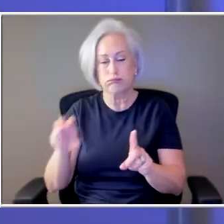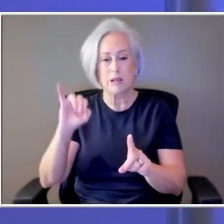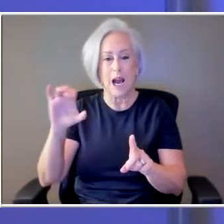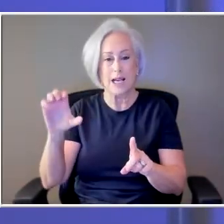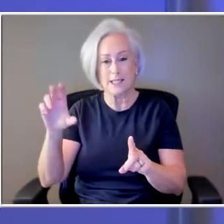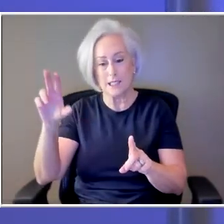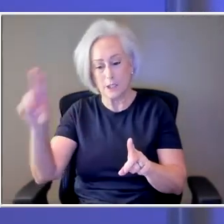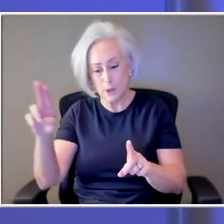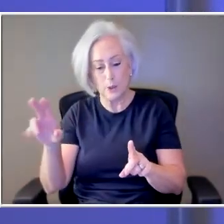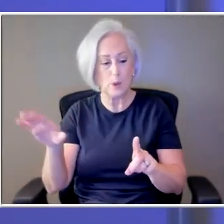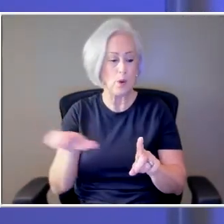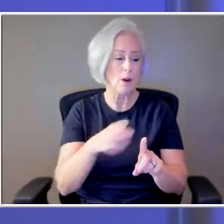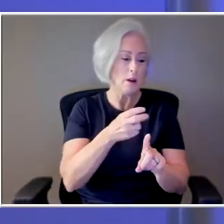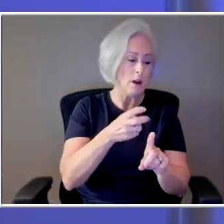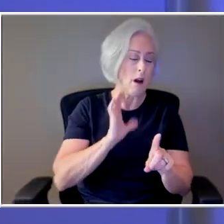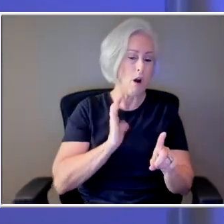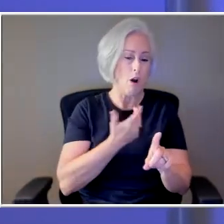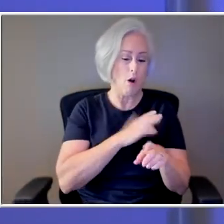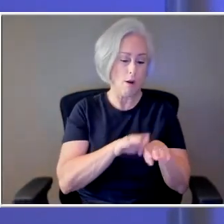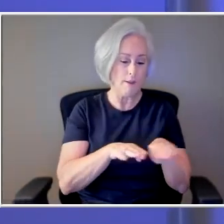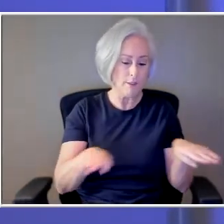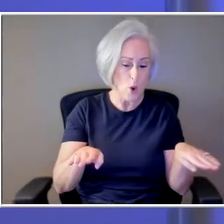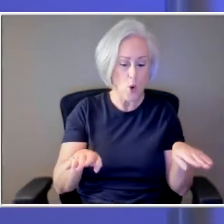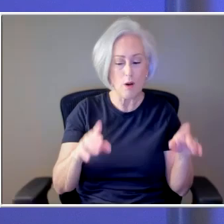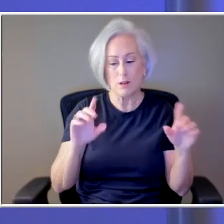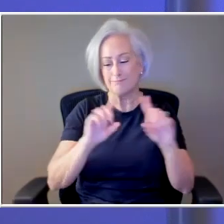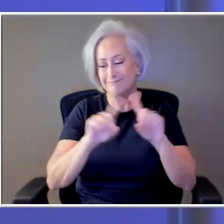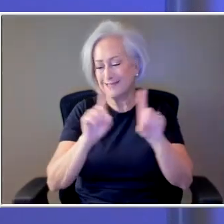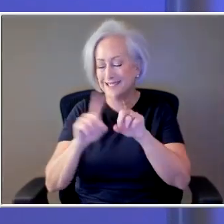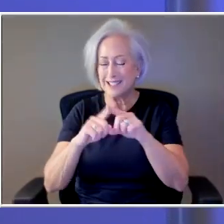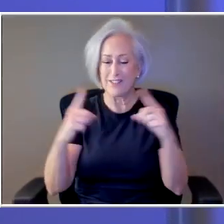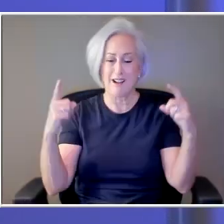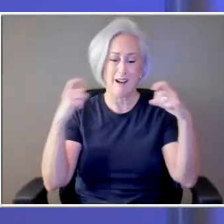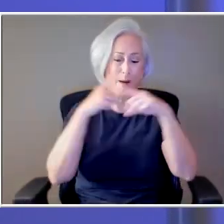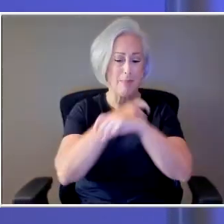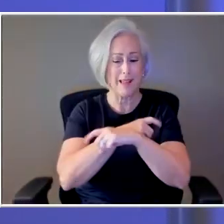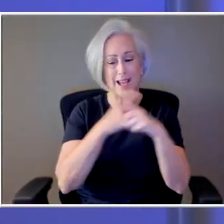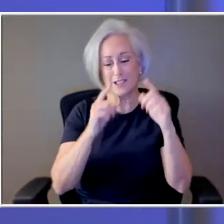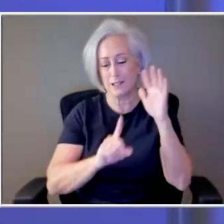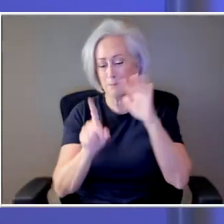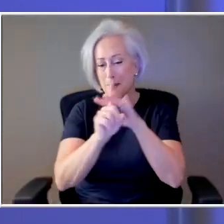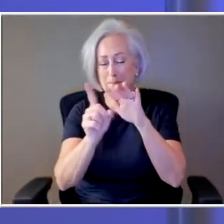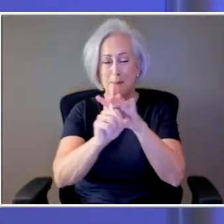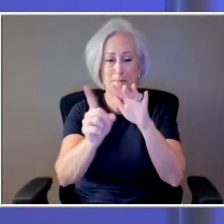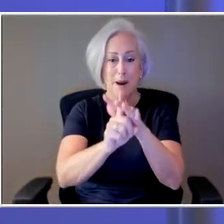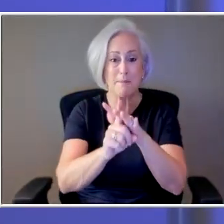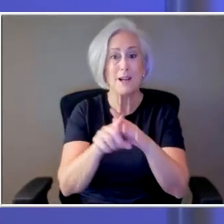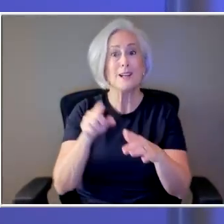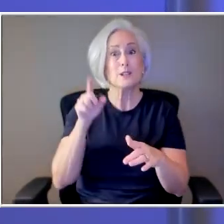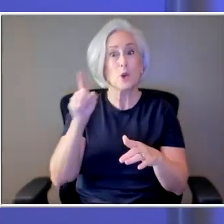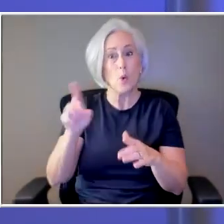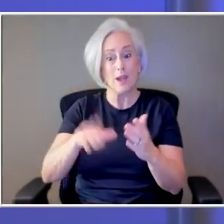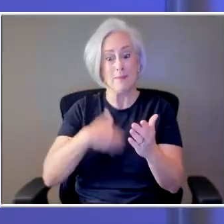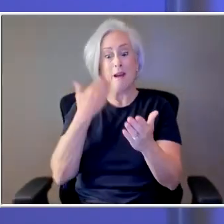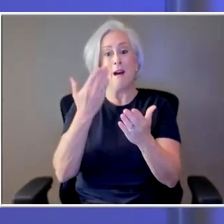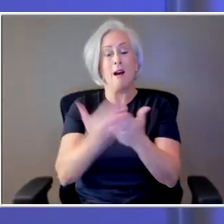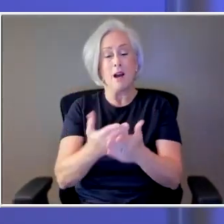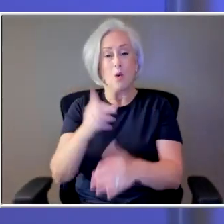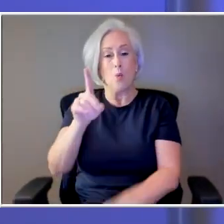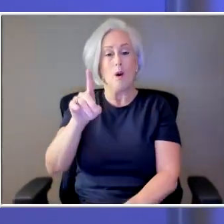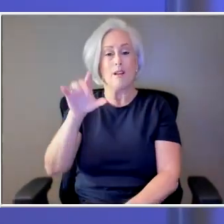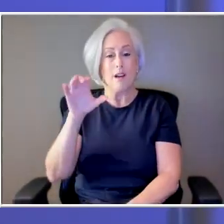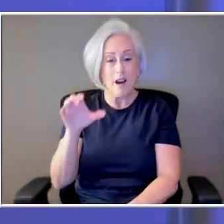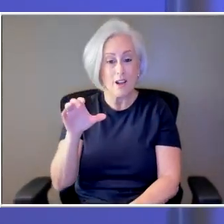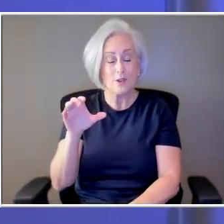complication we could have anticipated. And so for him to have made to that 100-day mark was huge, just because we thought we were going to lose him so many